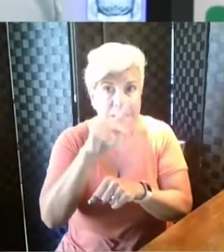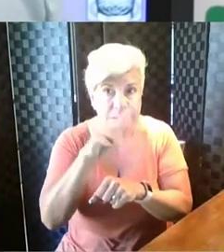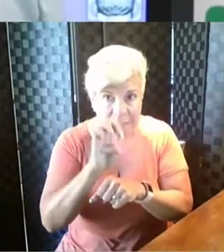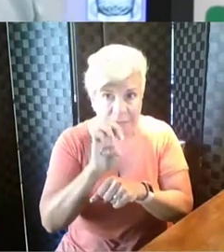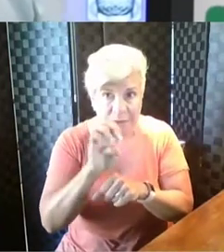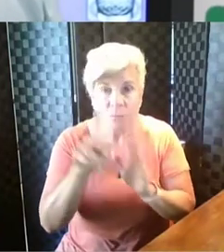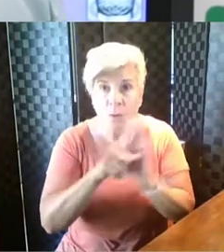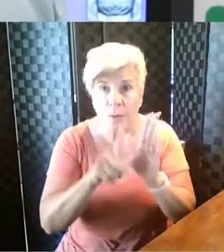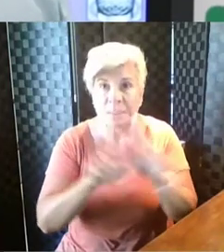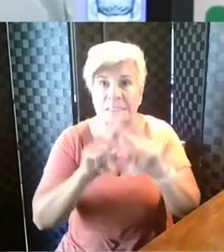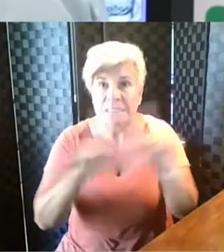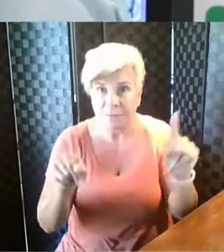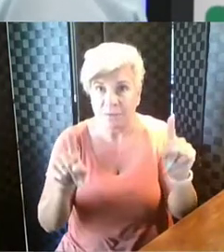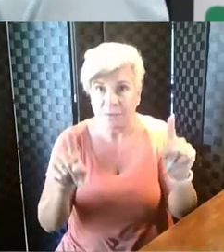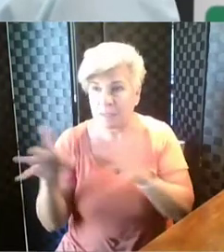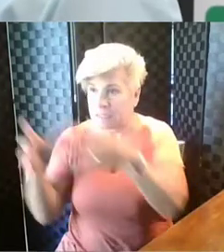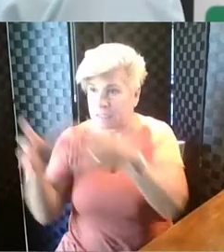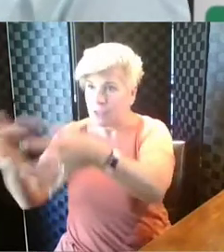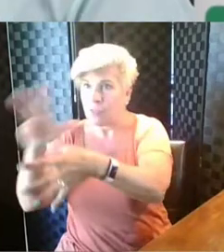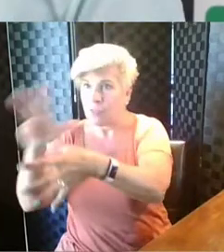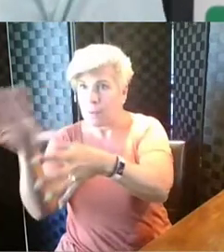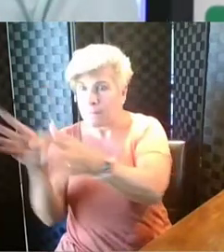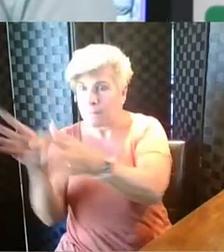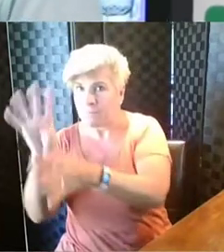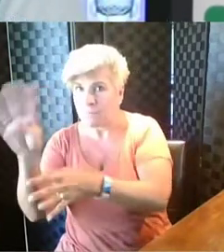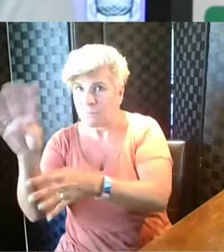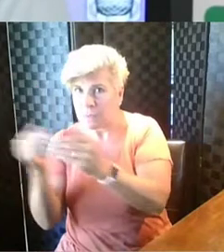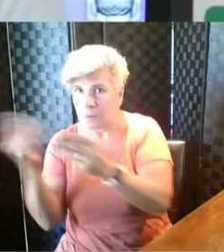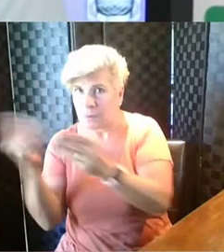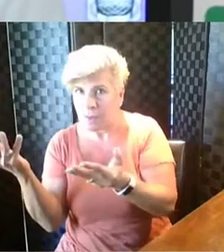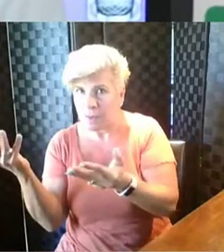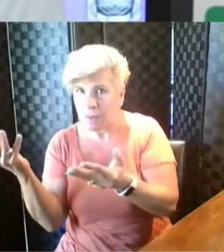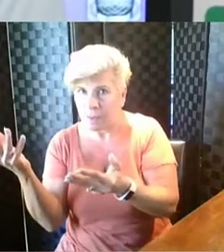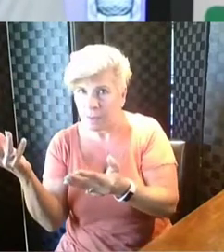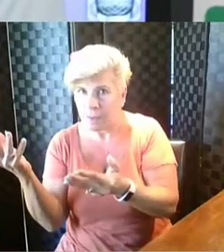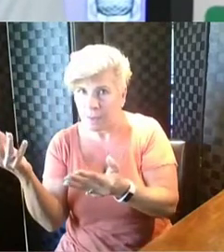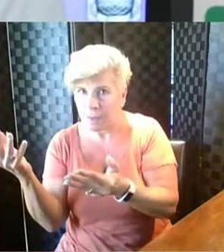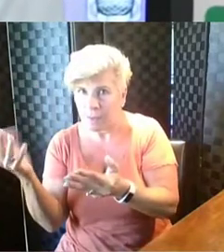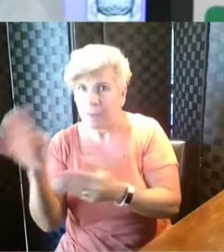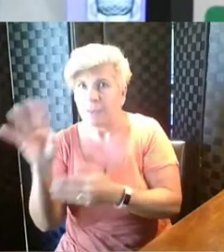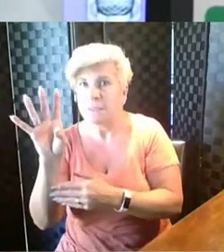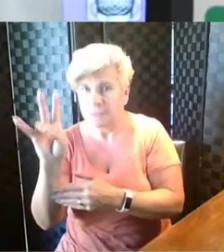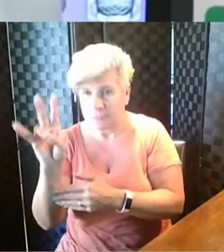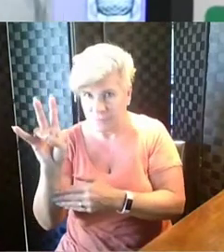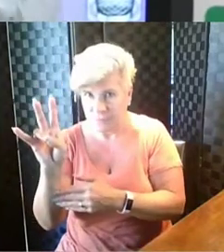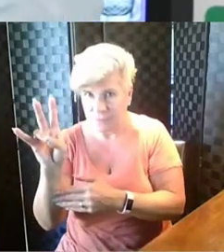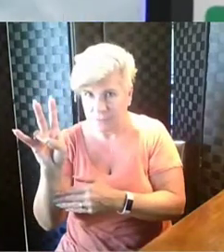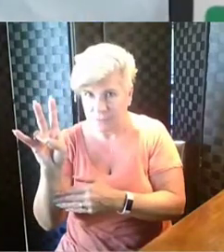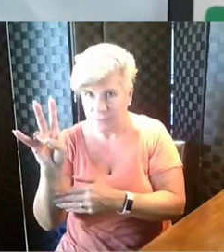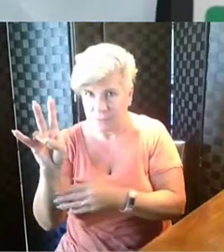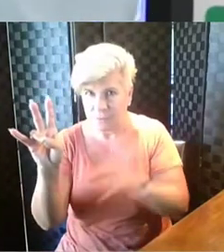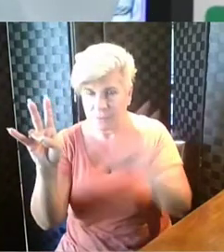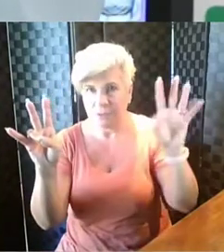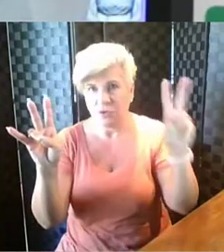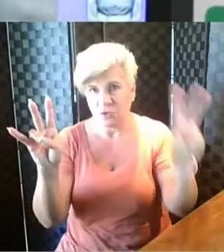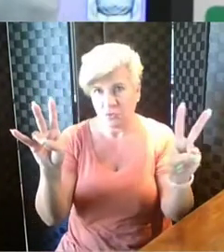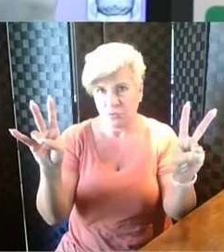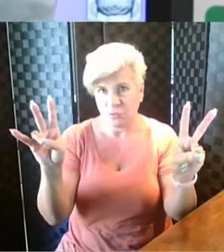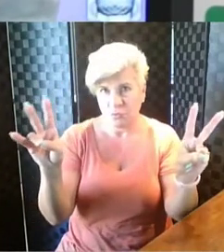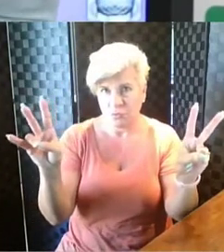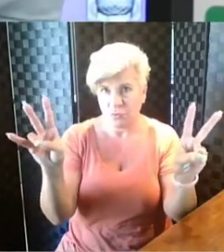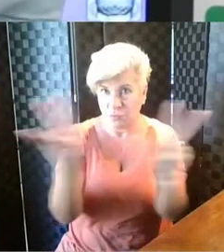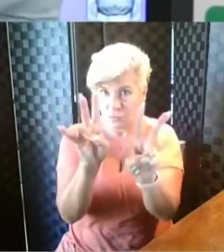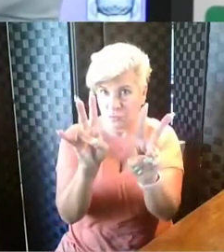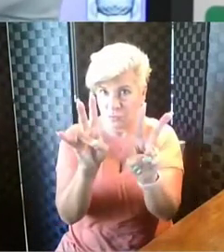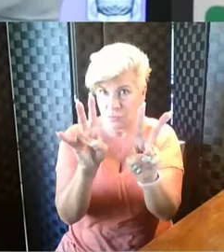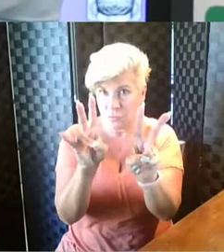This time I want to group 3 and 4. Well, what's 3 plus 4? Perfect, 7. And 7 plus 2, isn't